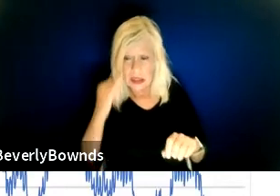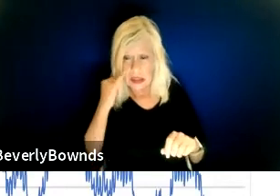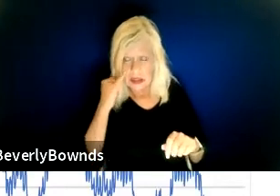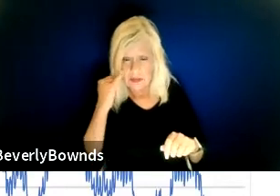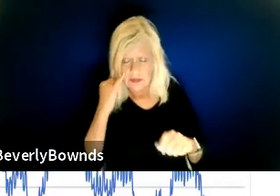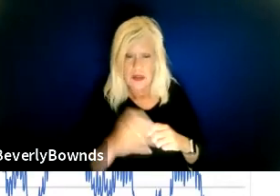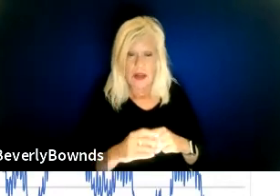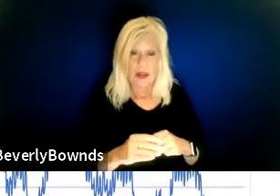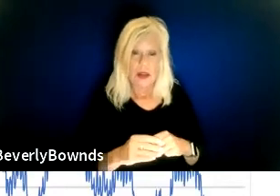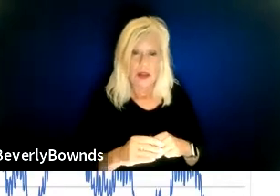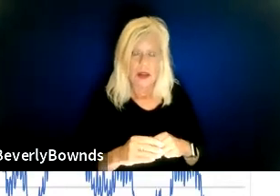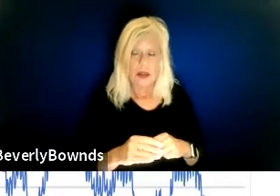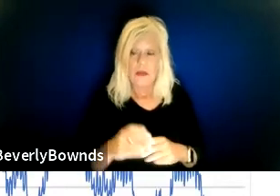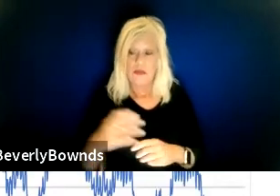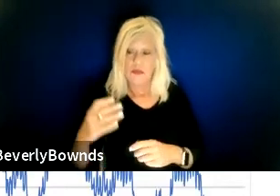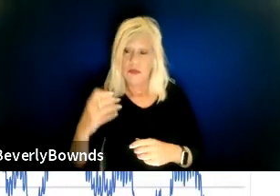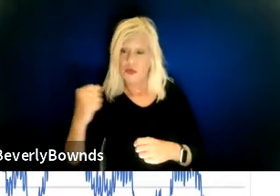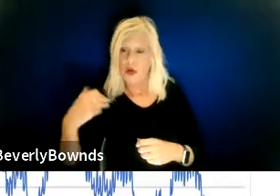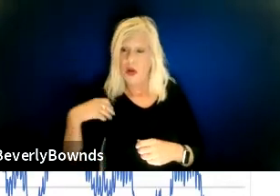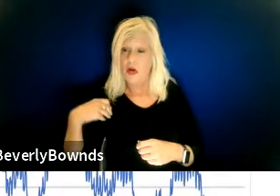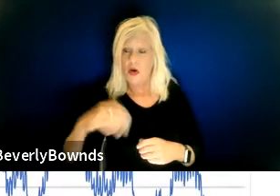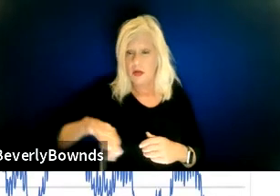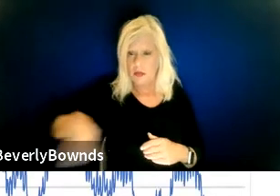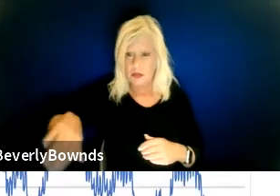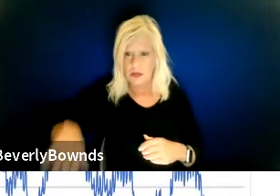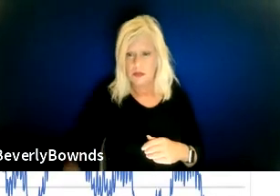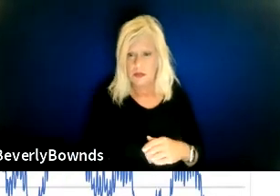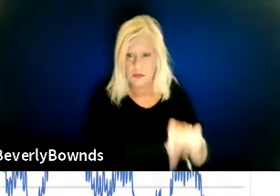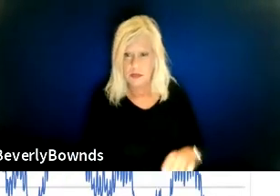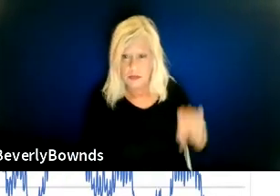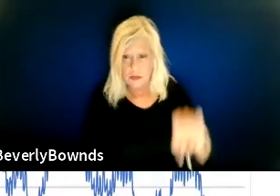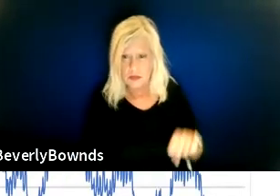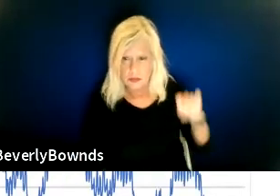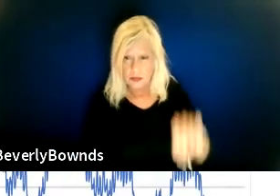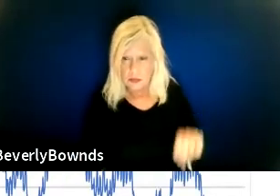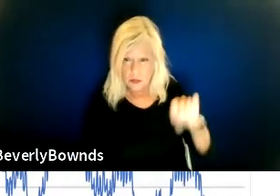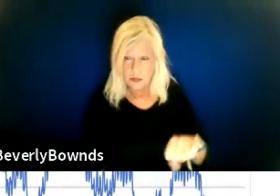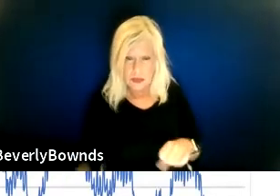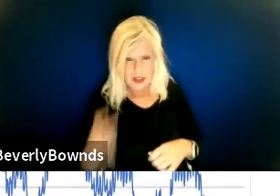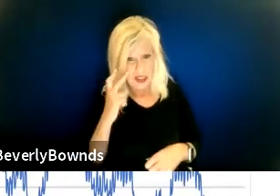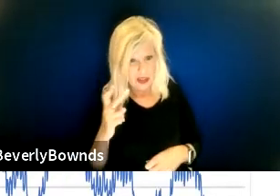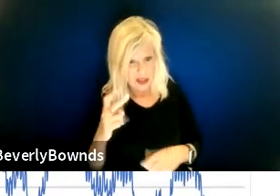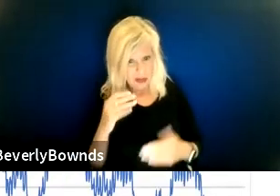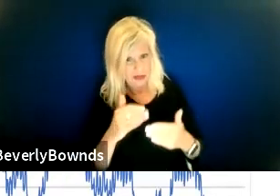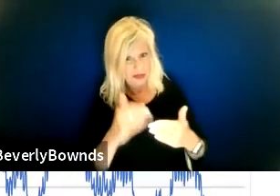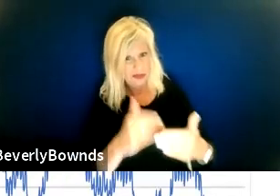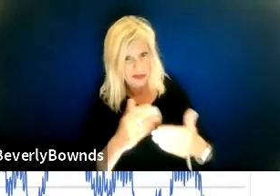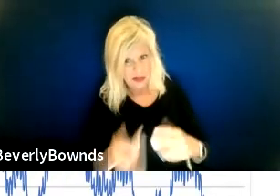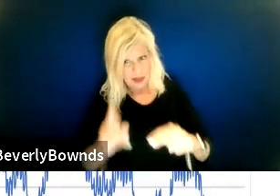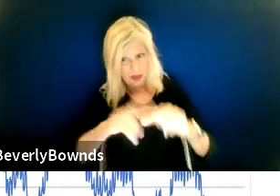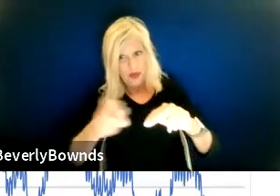means that the non-paretic arm is off to the side, not doing anything, you can see it can approach 25 to